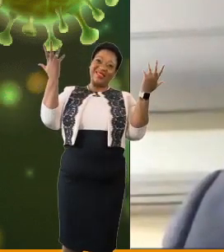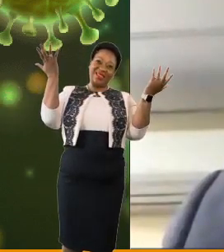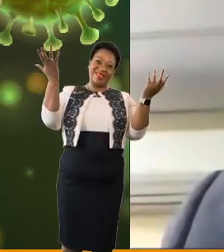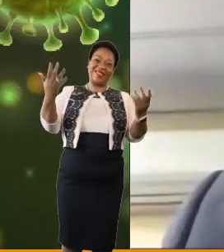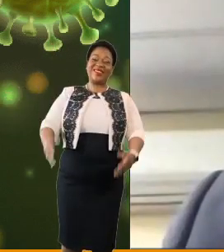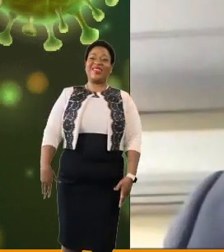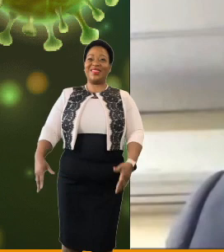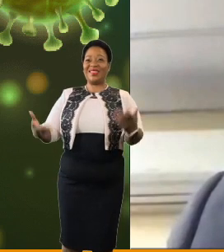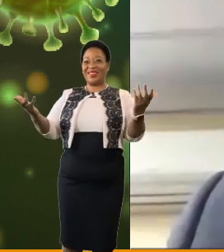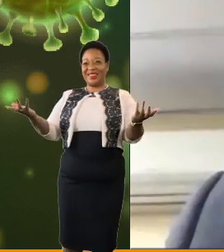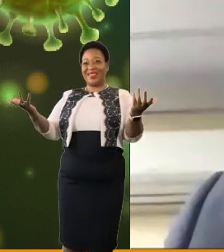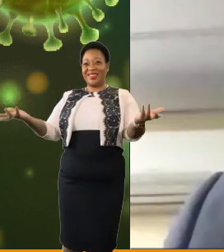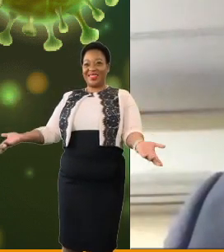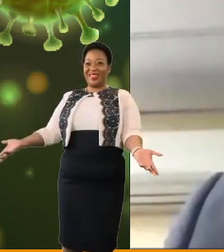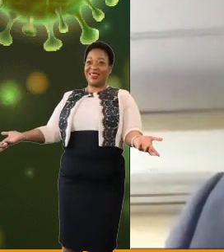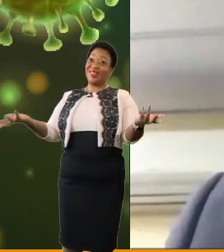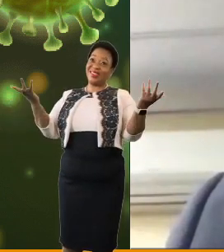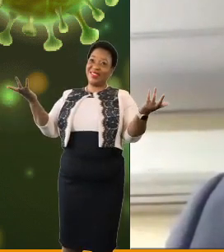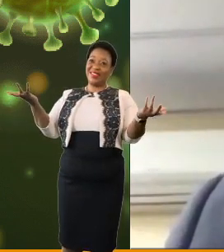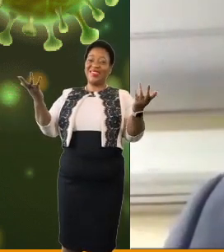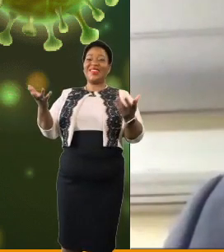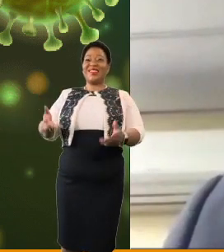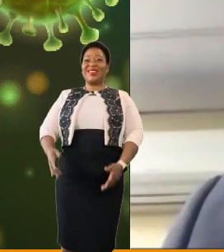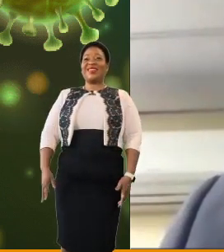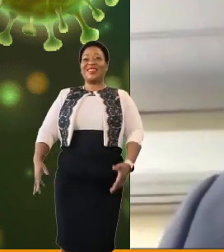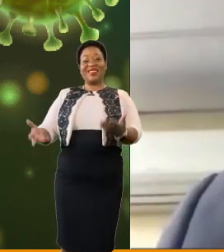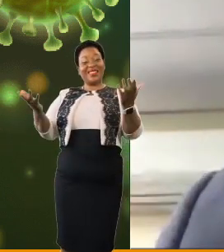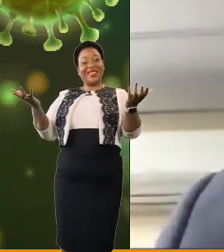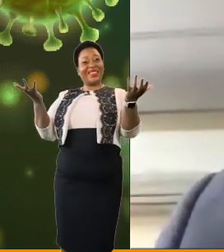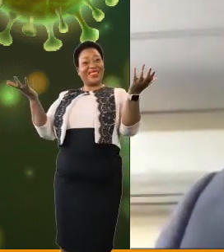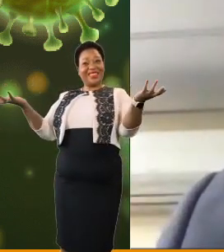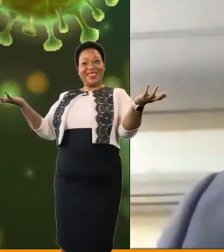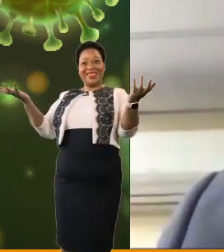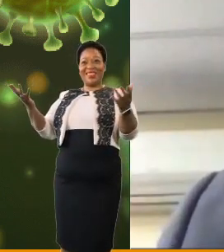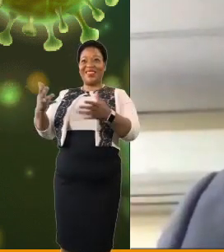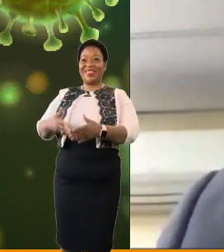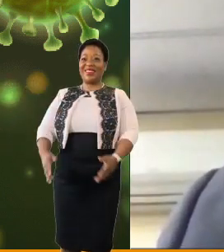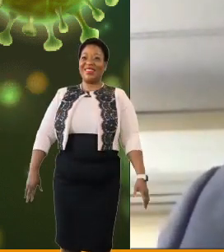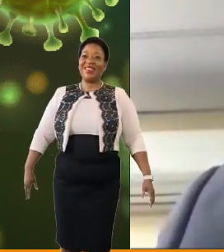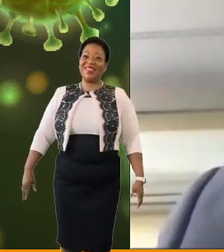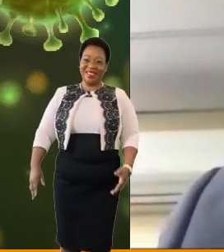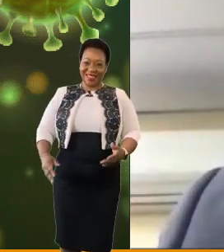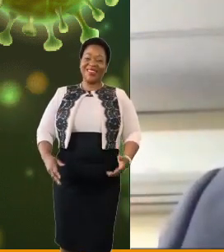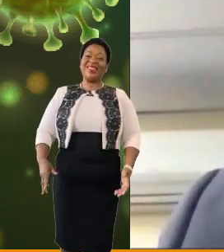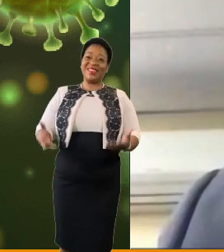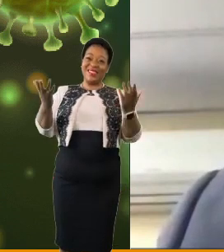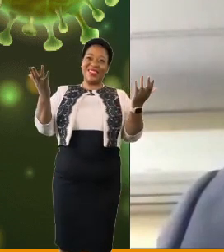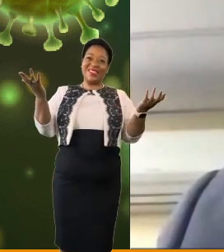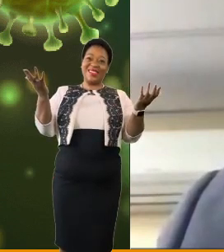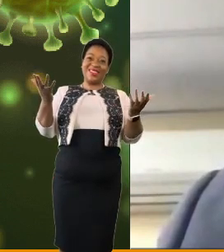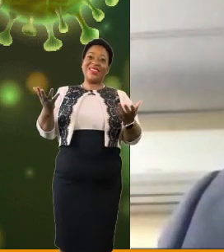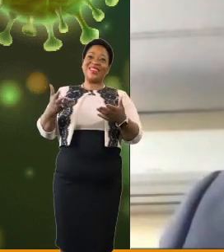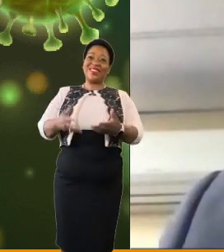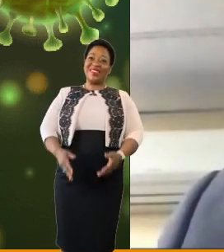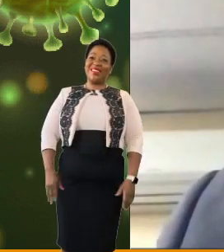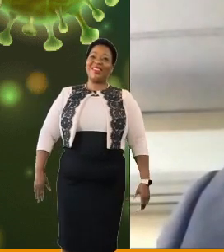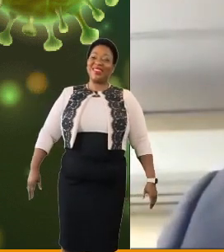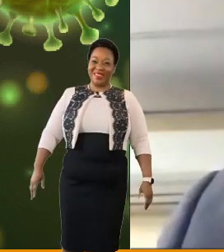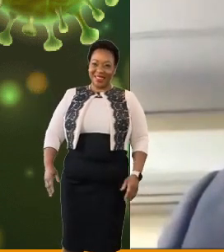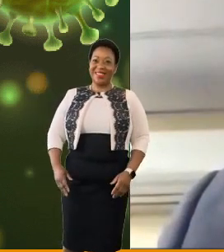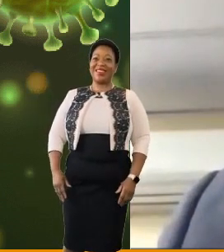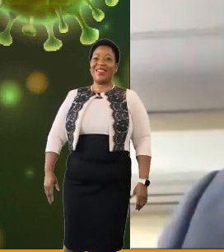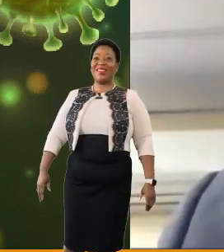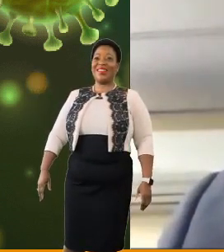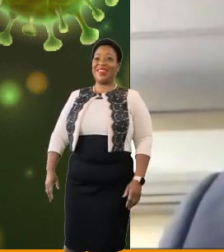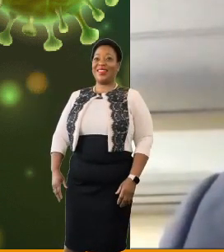that we didn't have previously in our offering. We introduced this scheme in the main because we are aware that